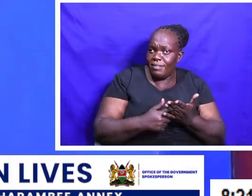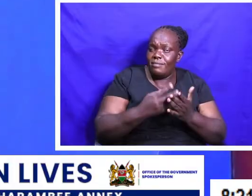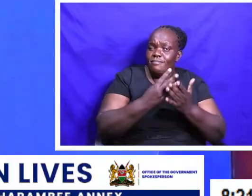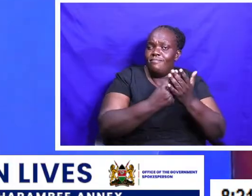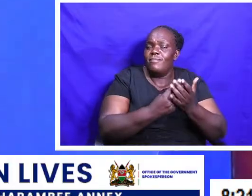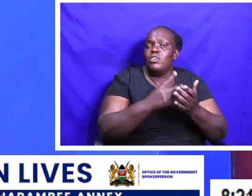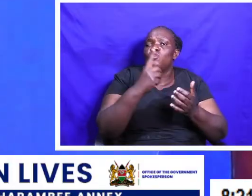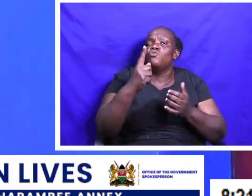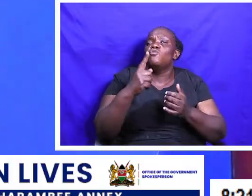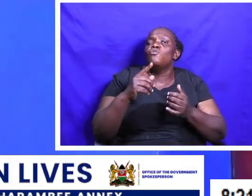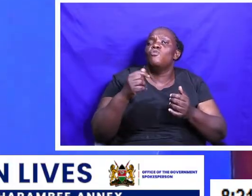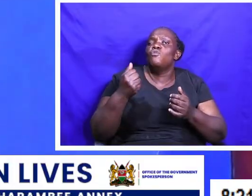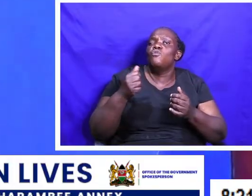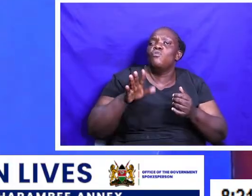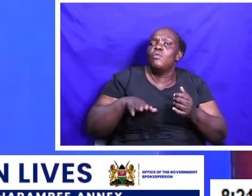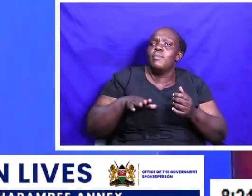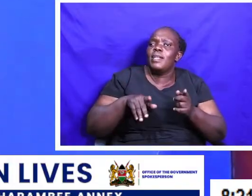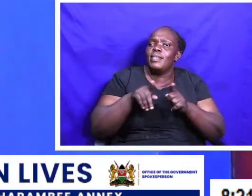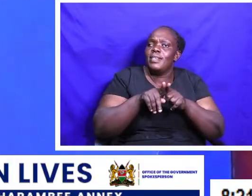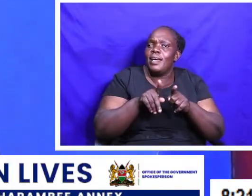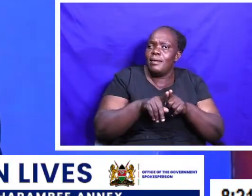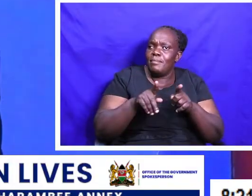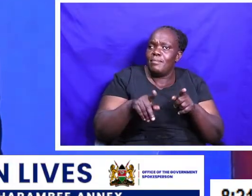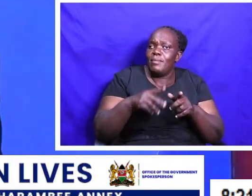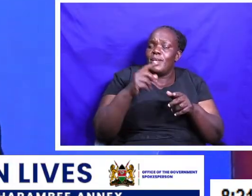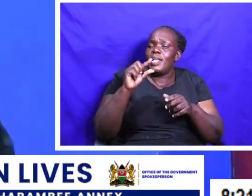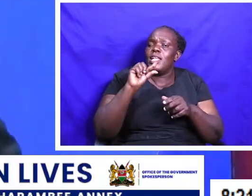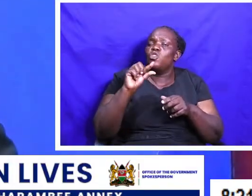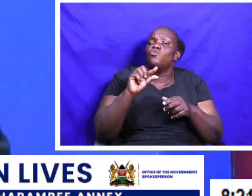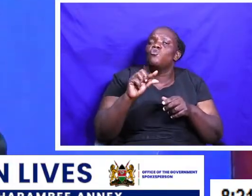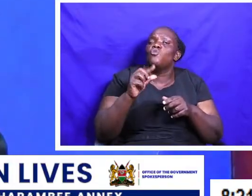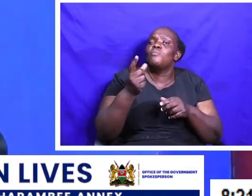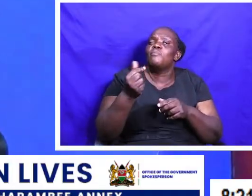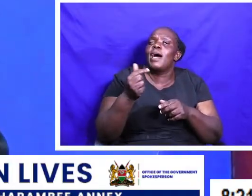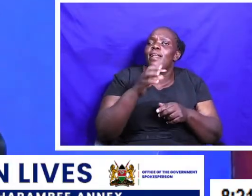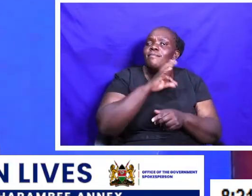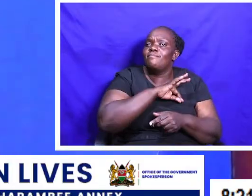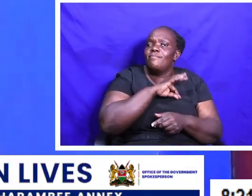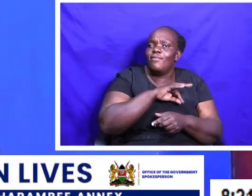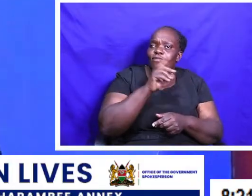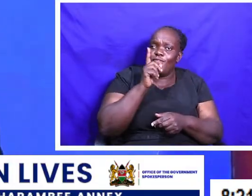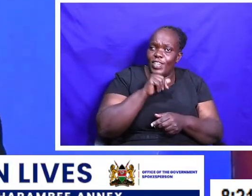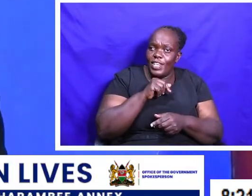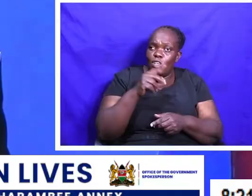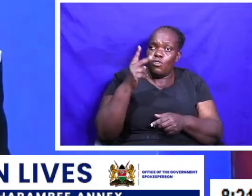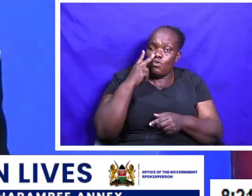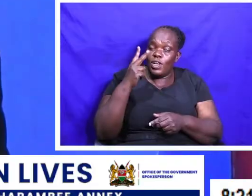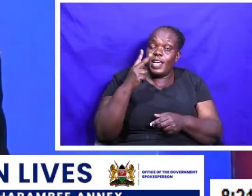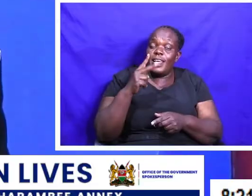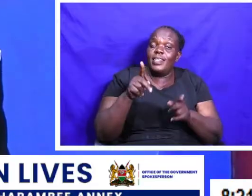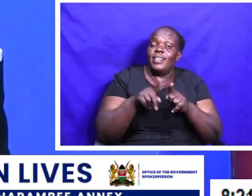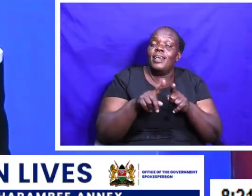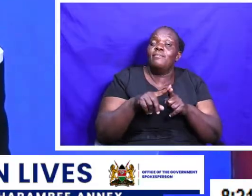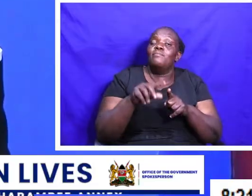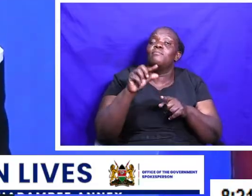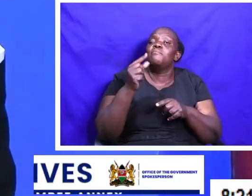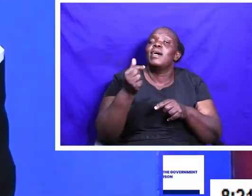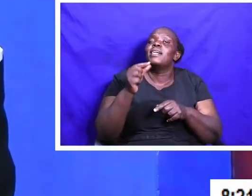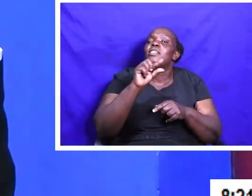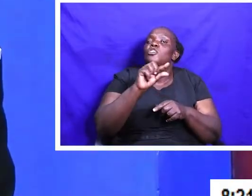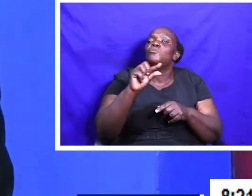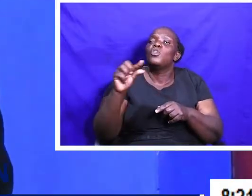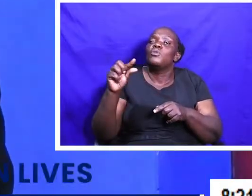through savings that they make from the little money that they earn. We were looking at just taking a small